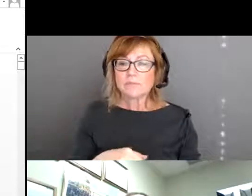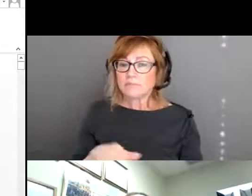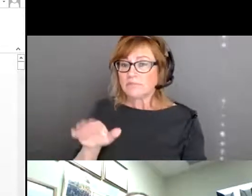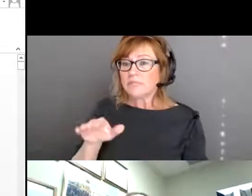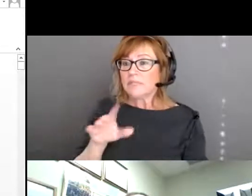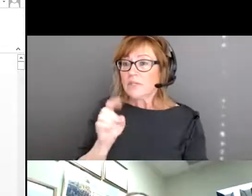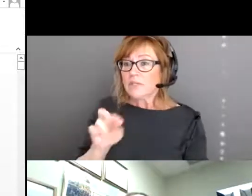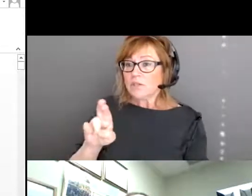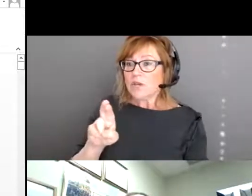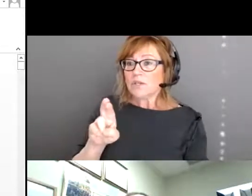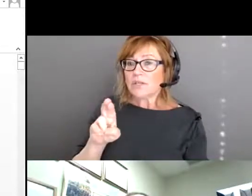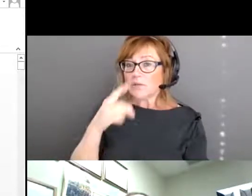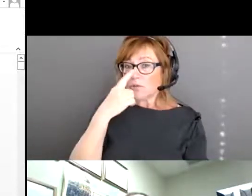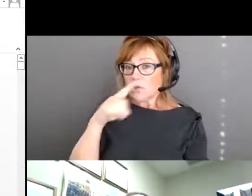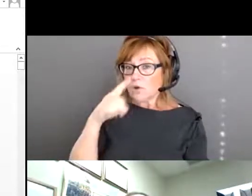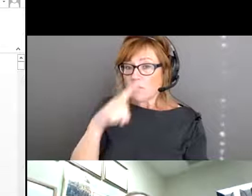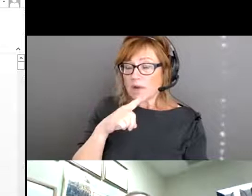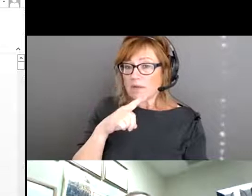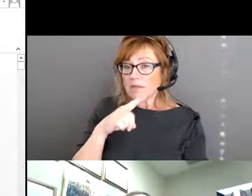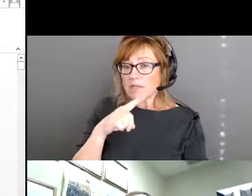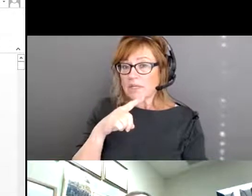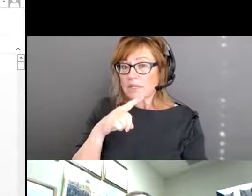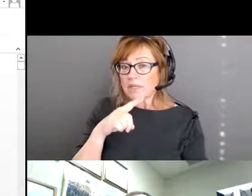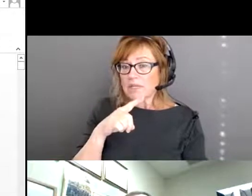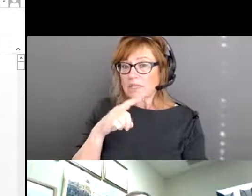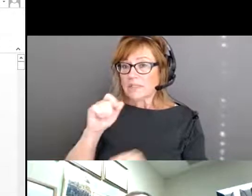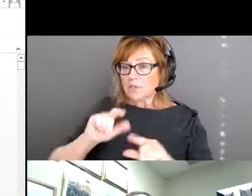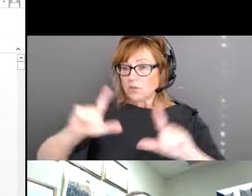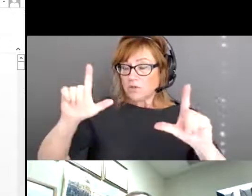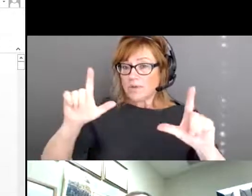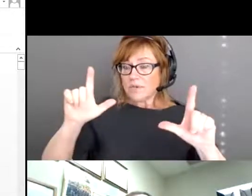please just click the screen view, the show